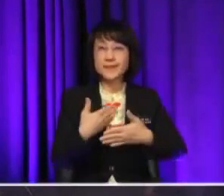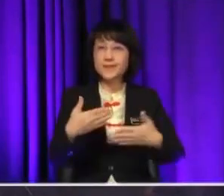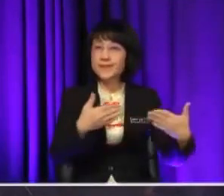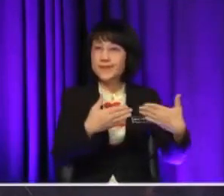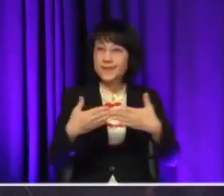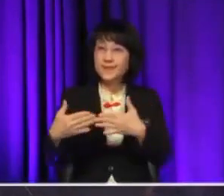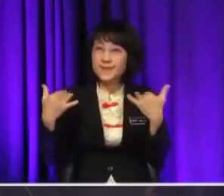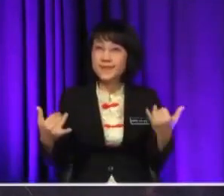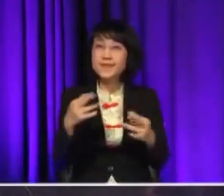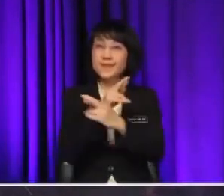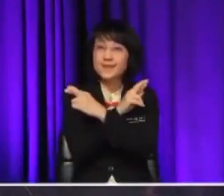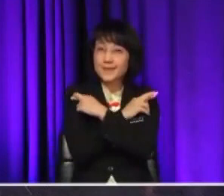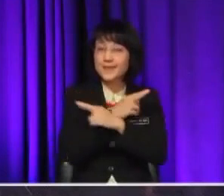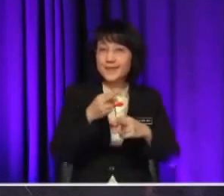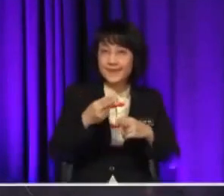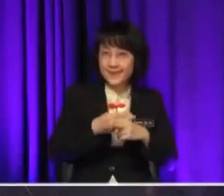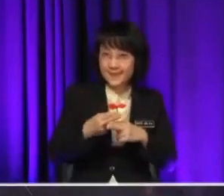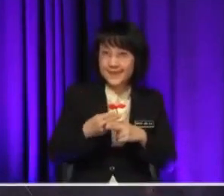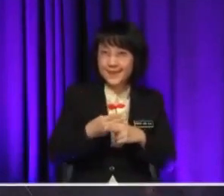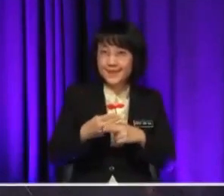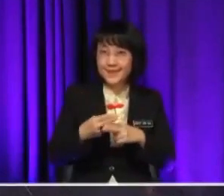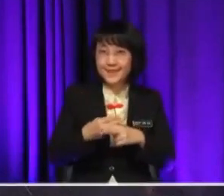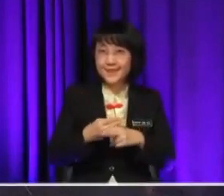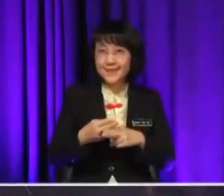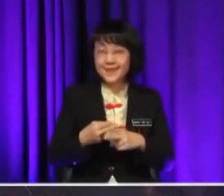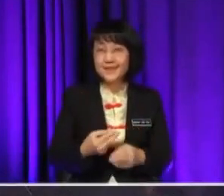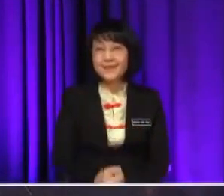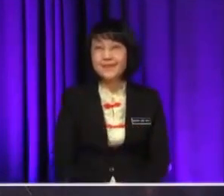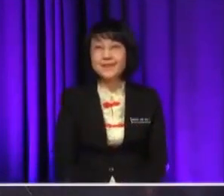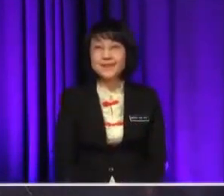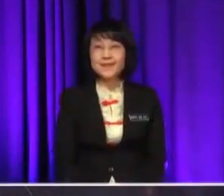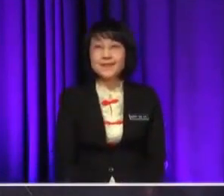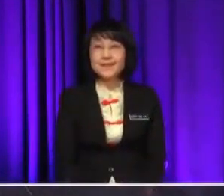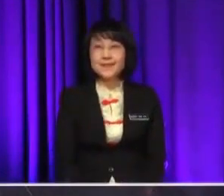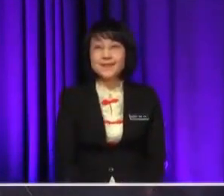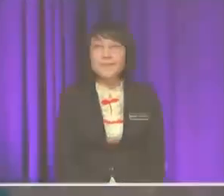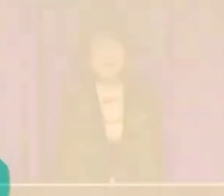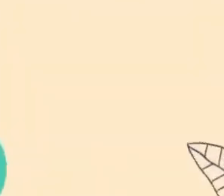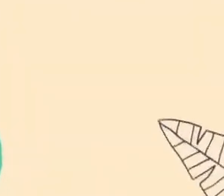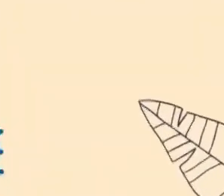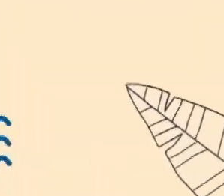short break. Back to you after this on Upper Form on DidikTV KPM.